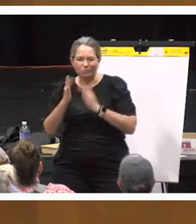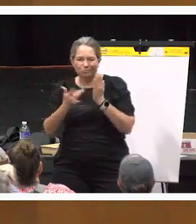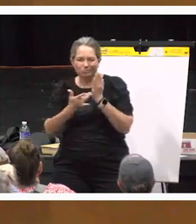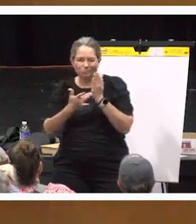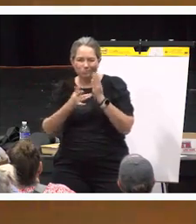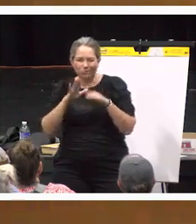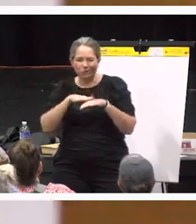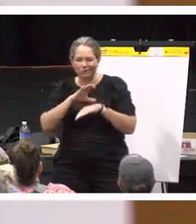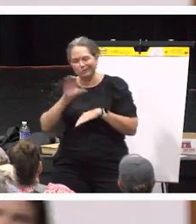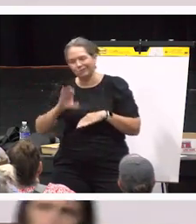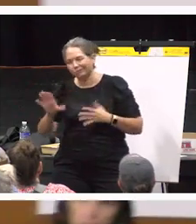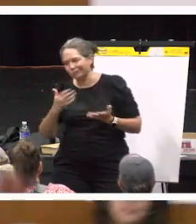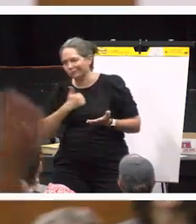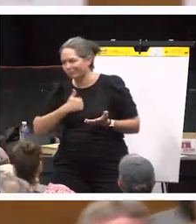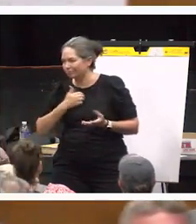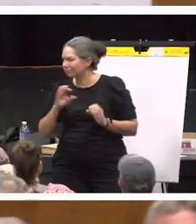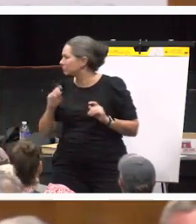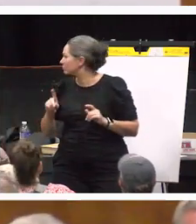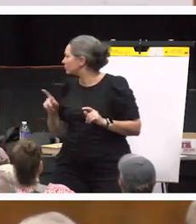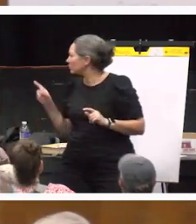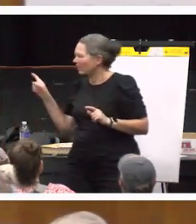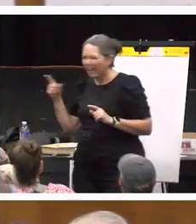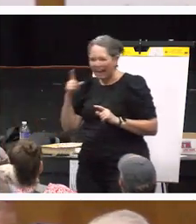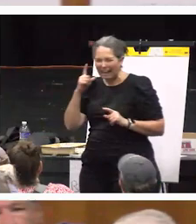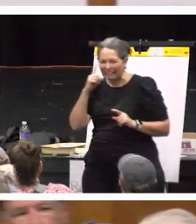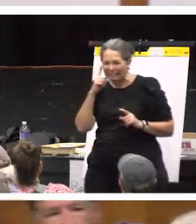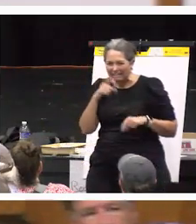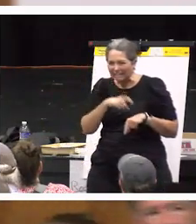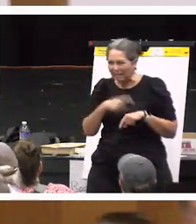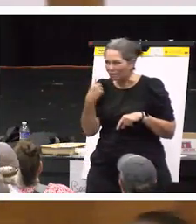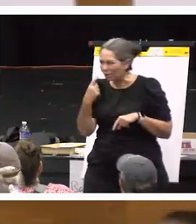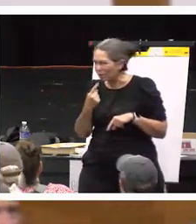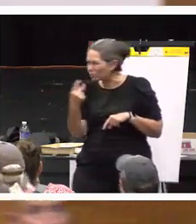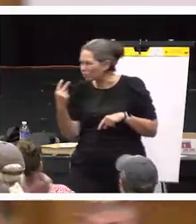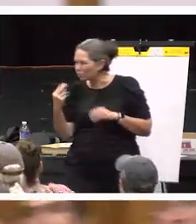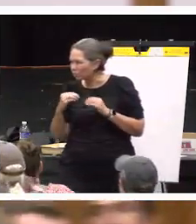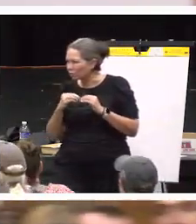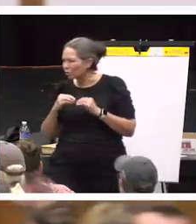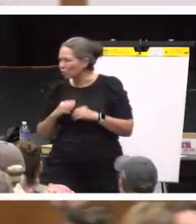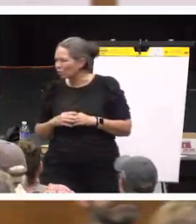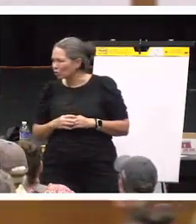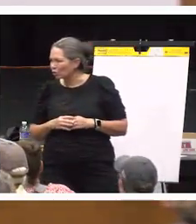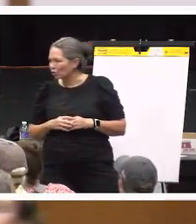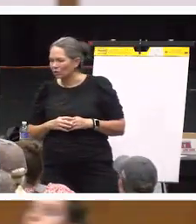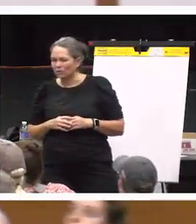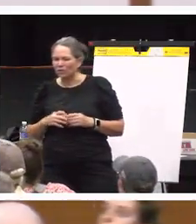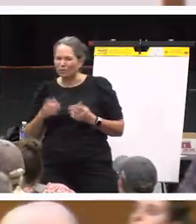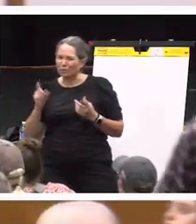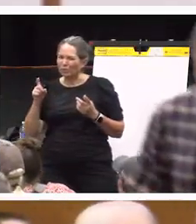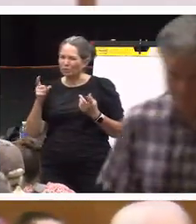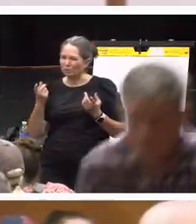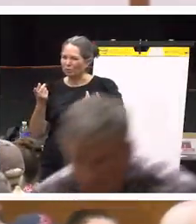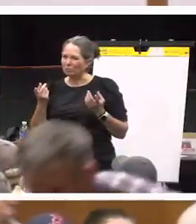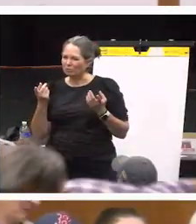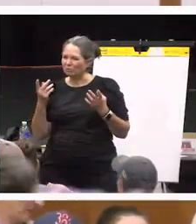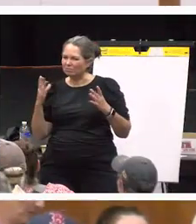you. Others, I think we have time for just a few more. We want to probably close this by 7:30 or so.